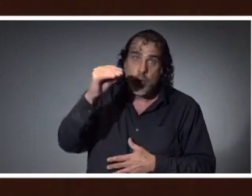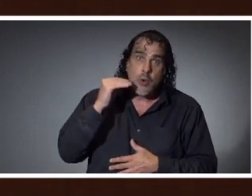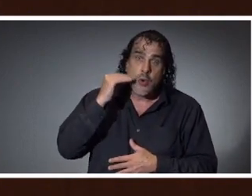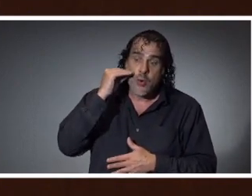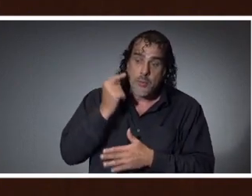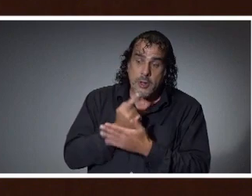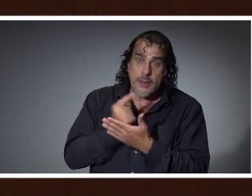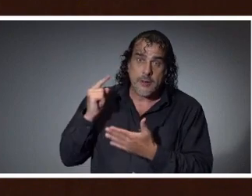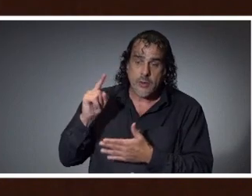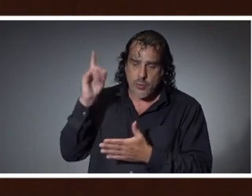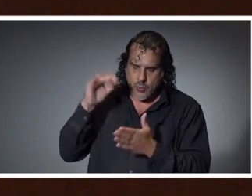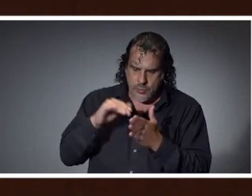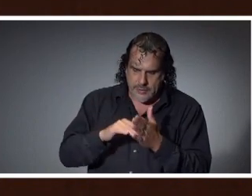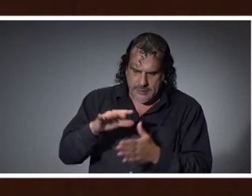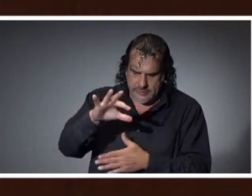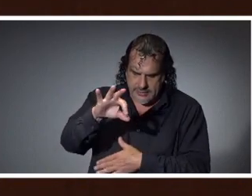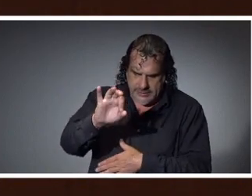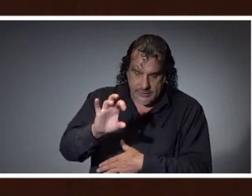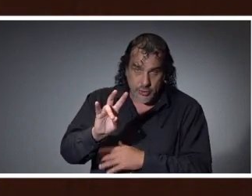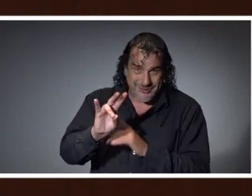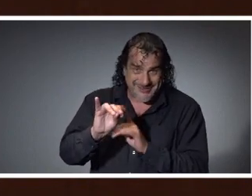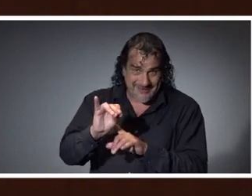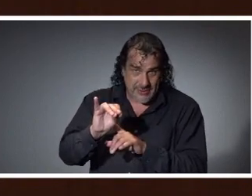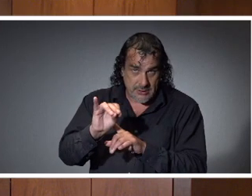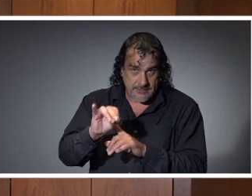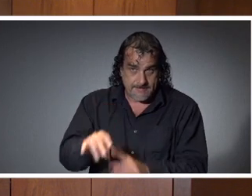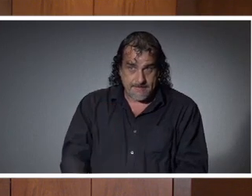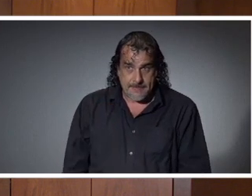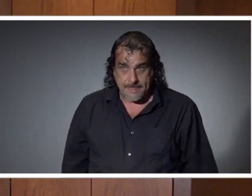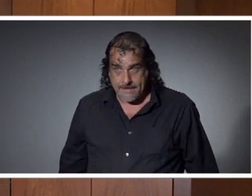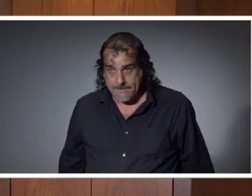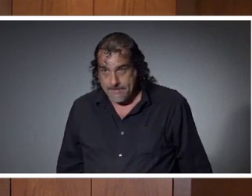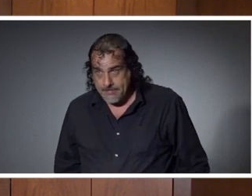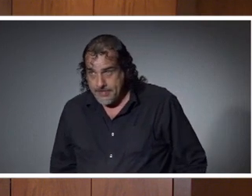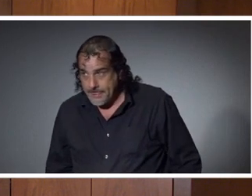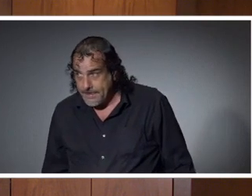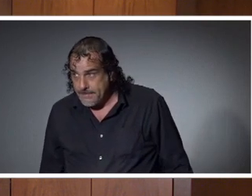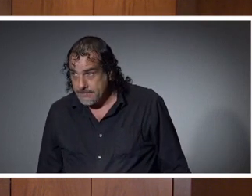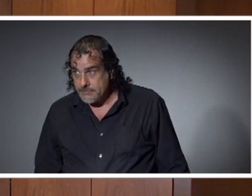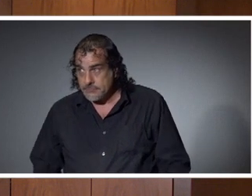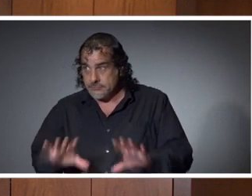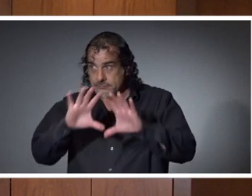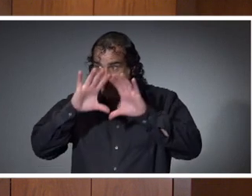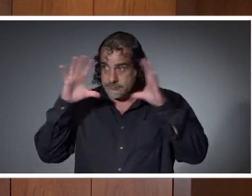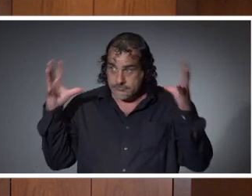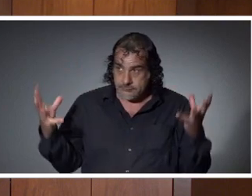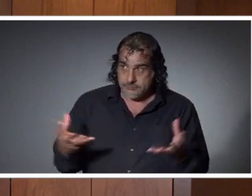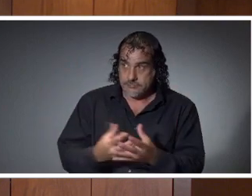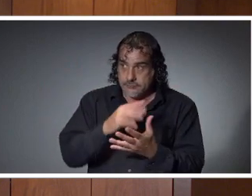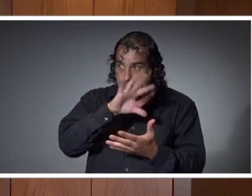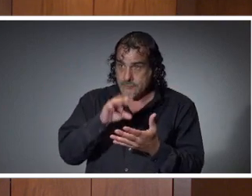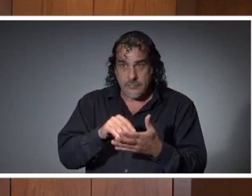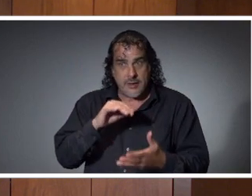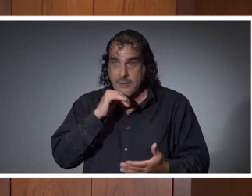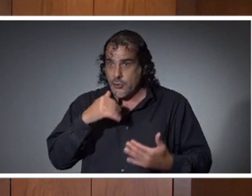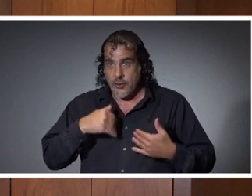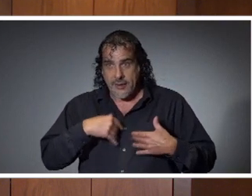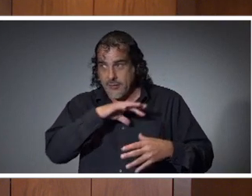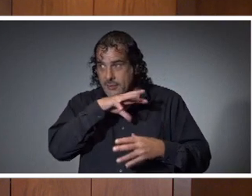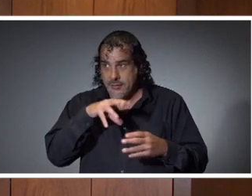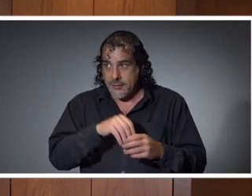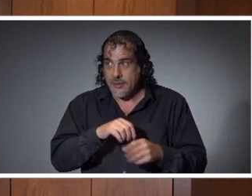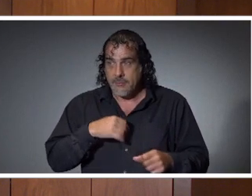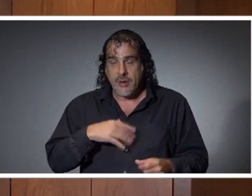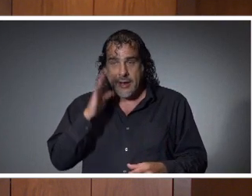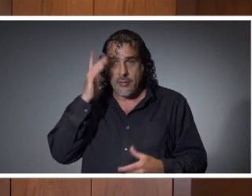week, 1,970. Do you have the totals for overall? That is not on here, I'm sorry. But we will have